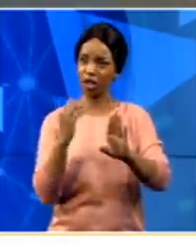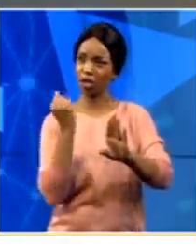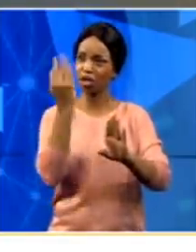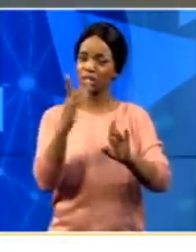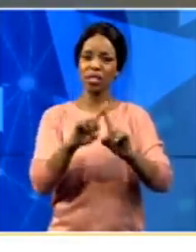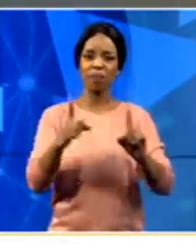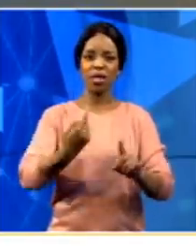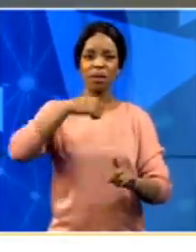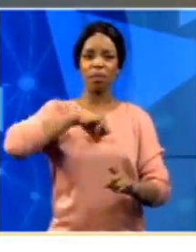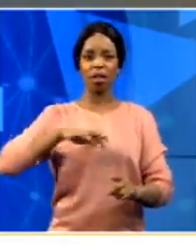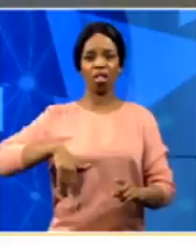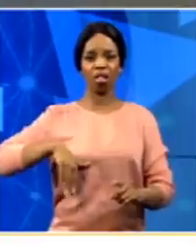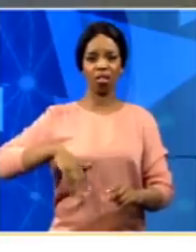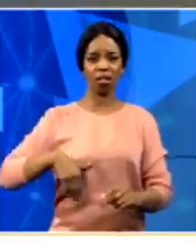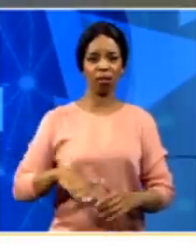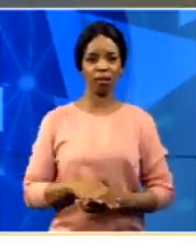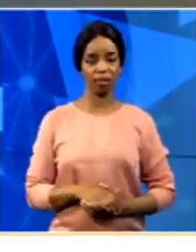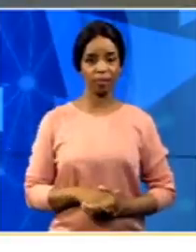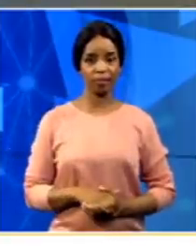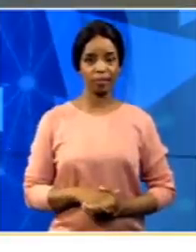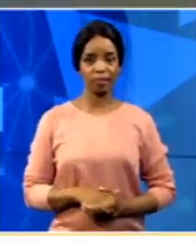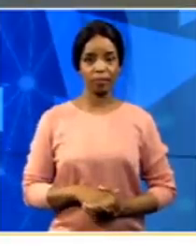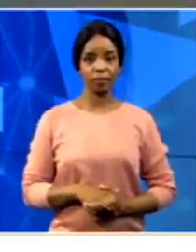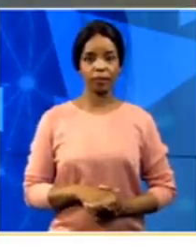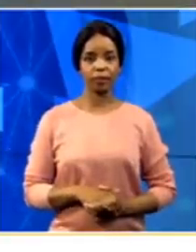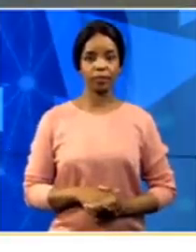this again. Okay, as I said